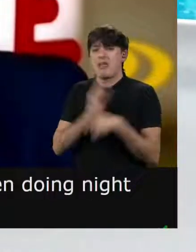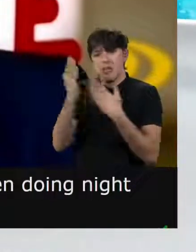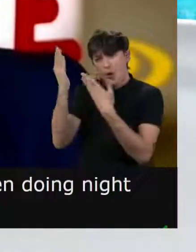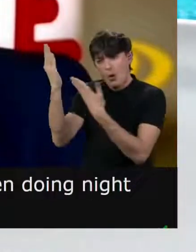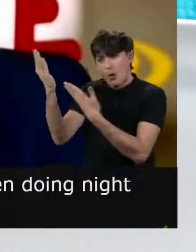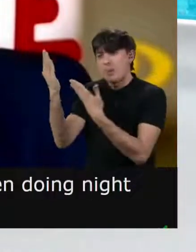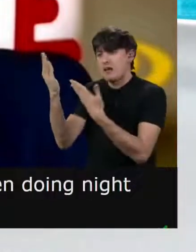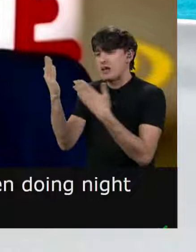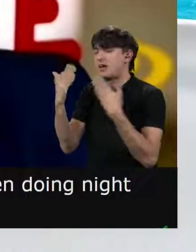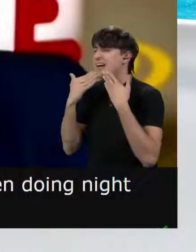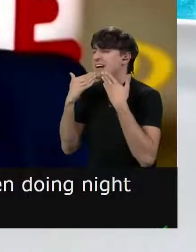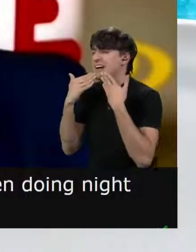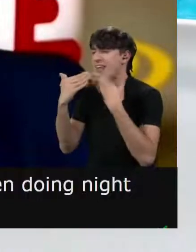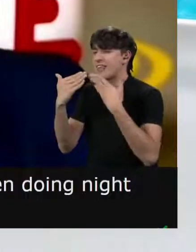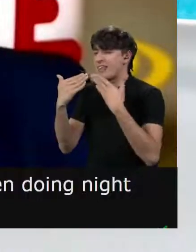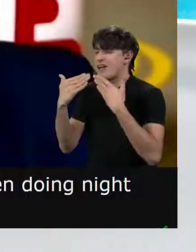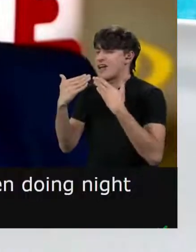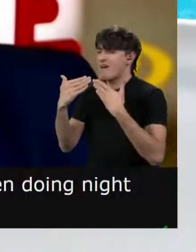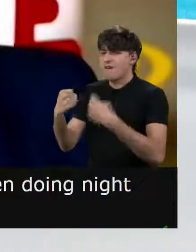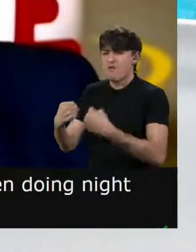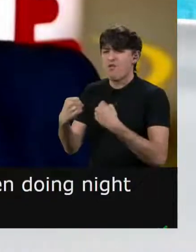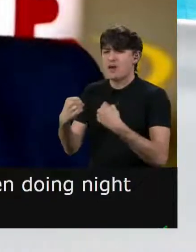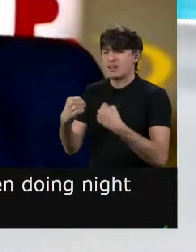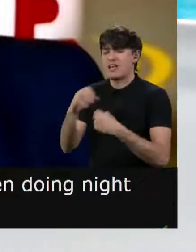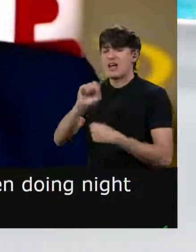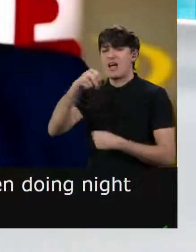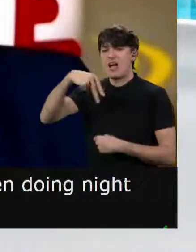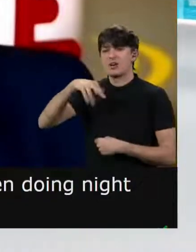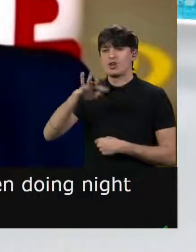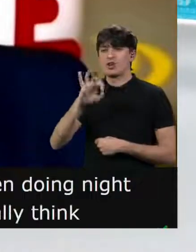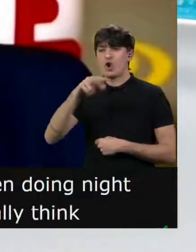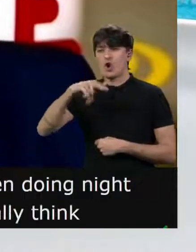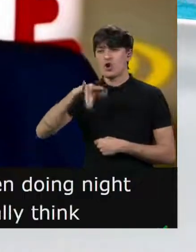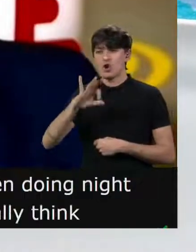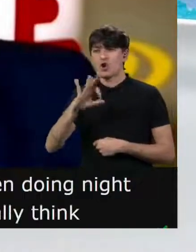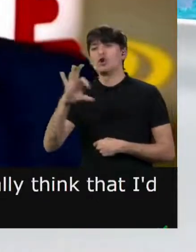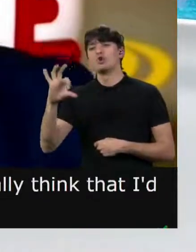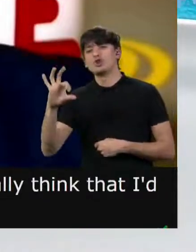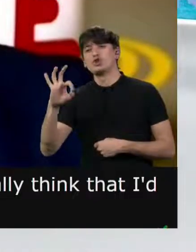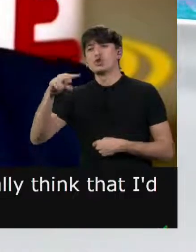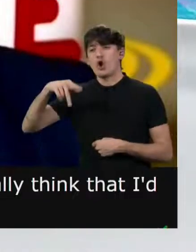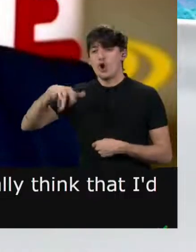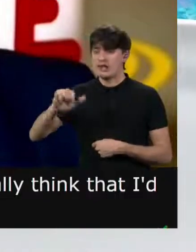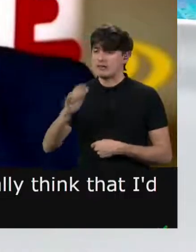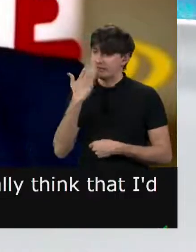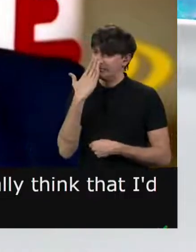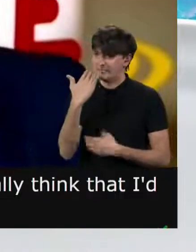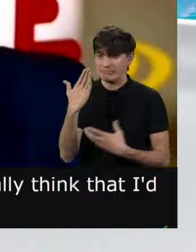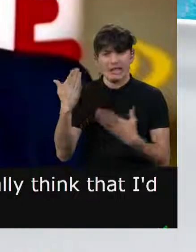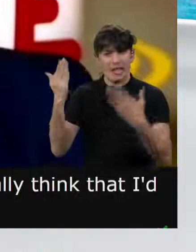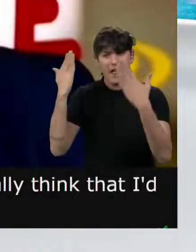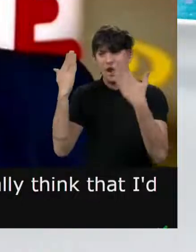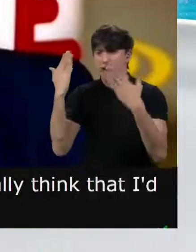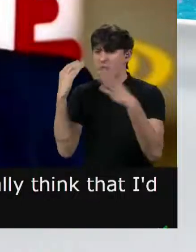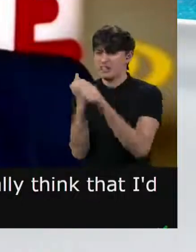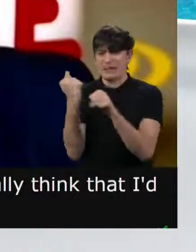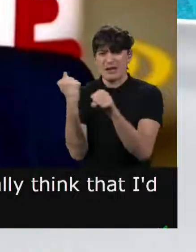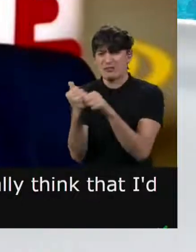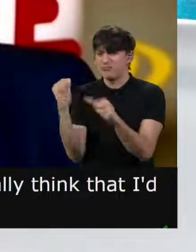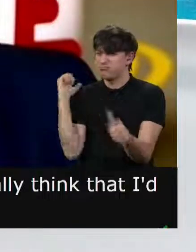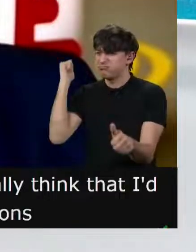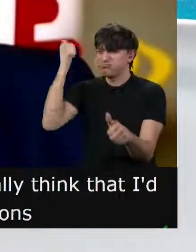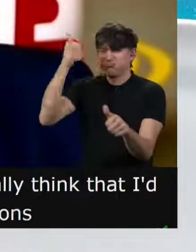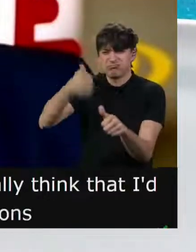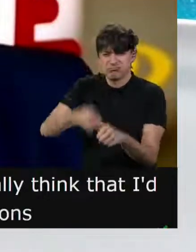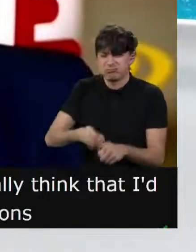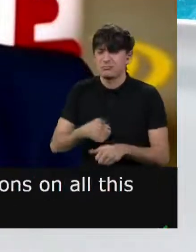I really think that I'd like to recognize Antonio Asonia, congratulations on all this work that you've done over